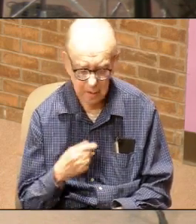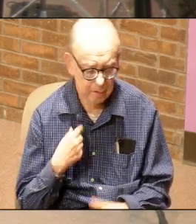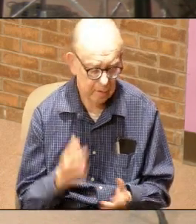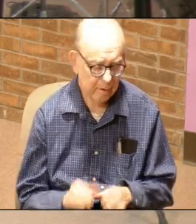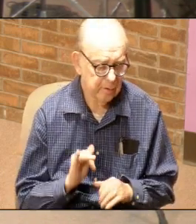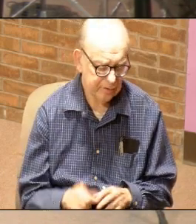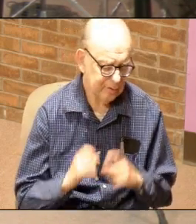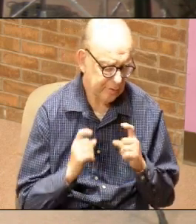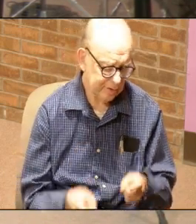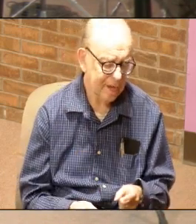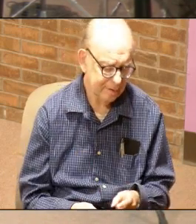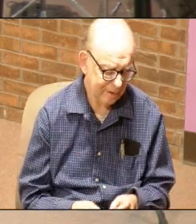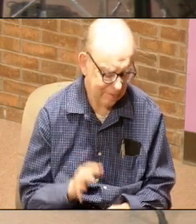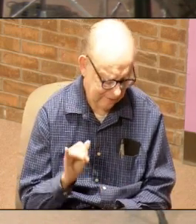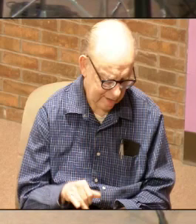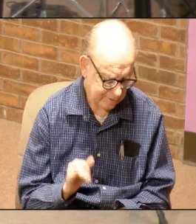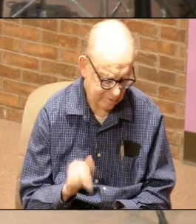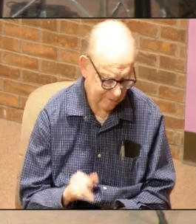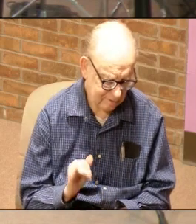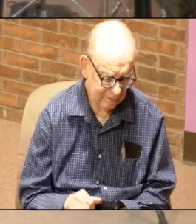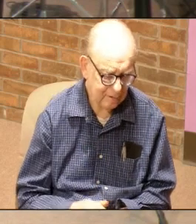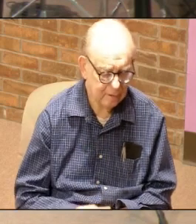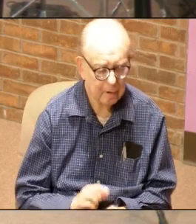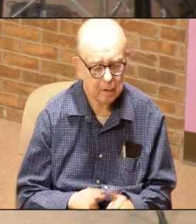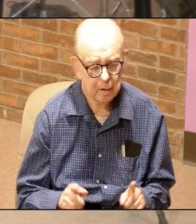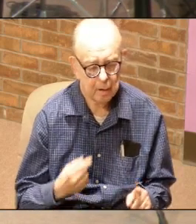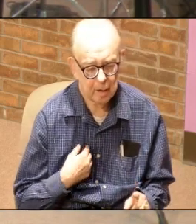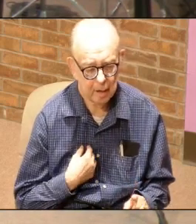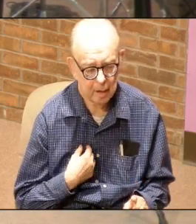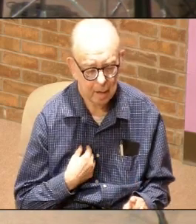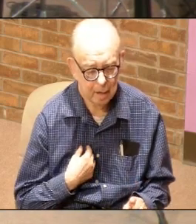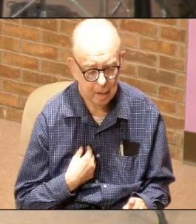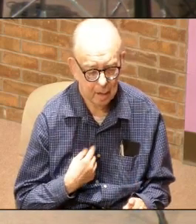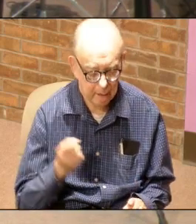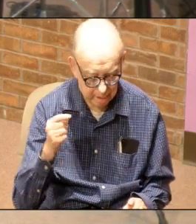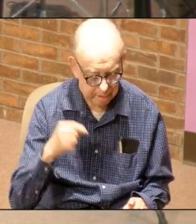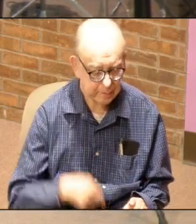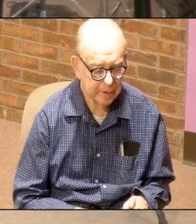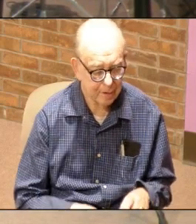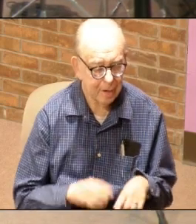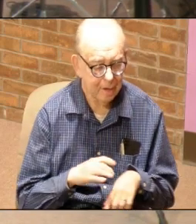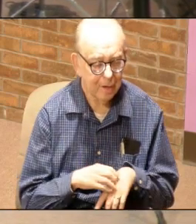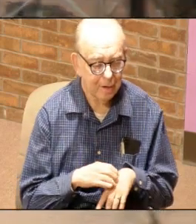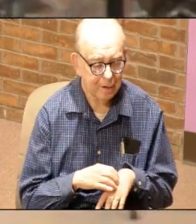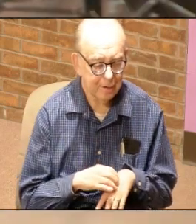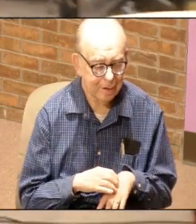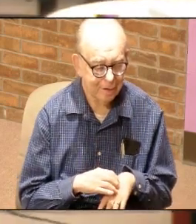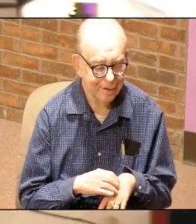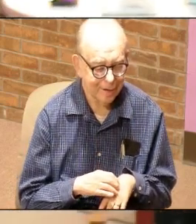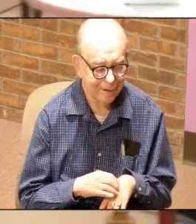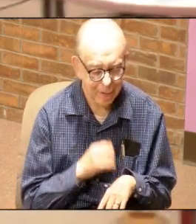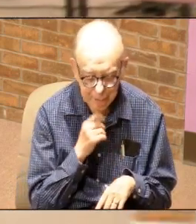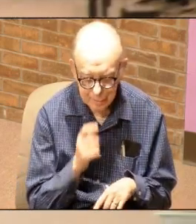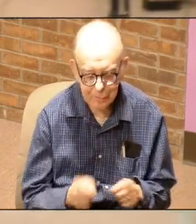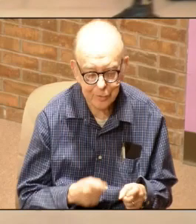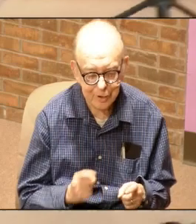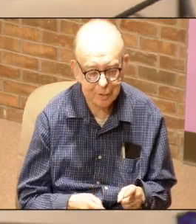Will I still sin? Yes. But I got to come down here to sin so I don't sin in the pulpit,